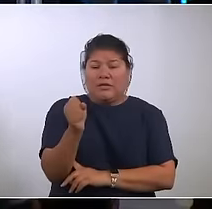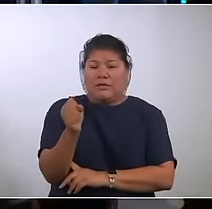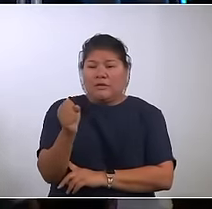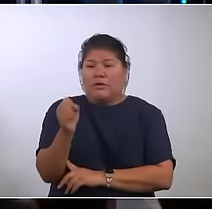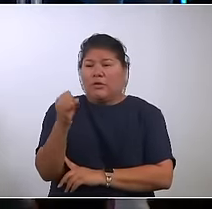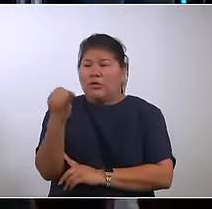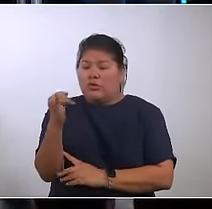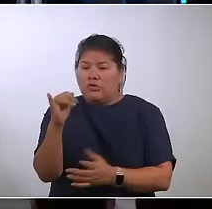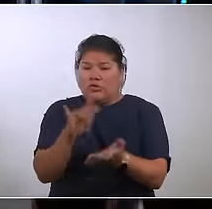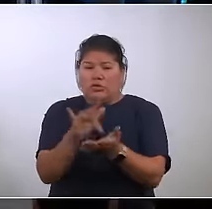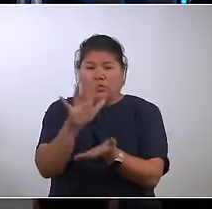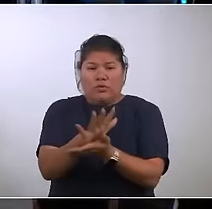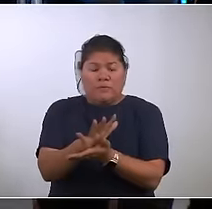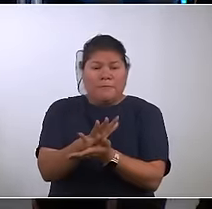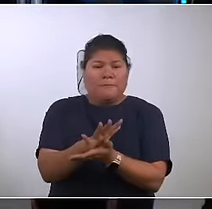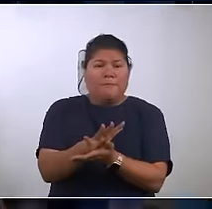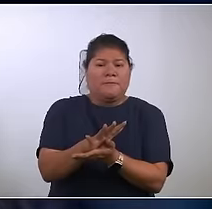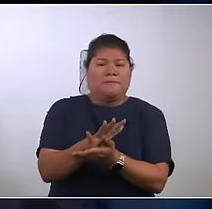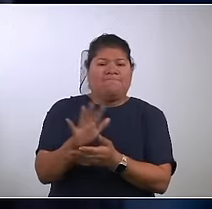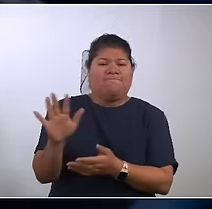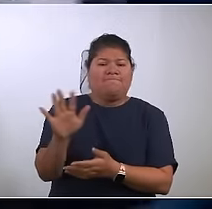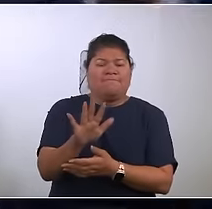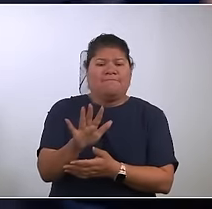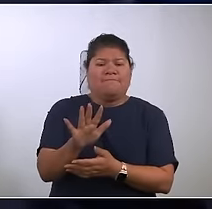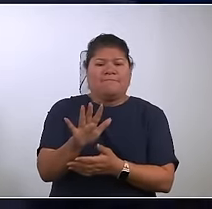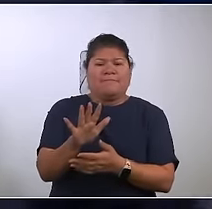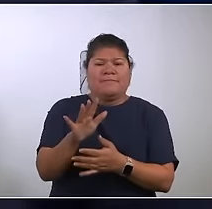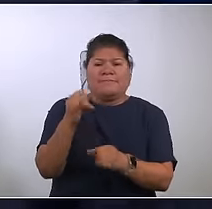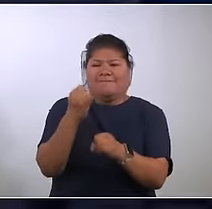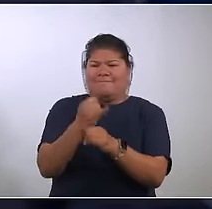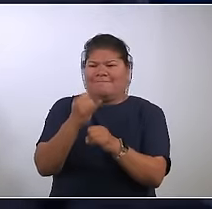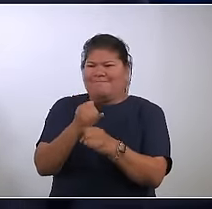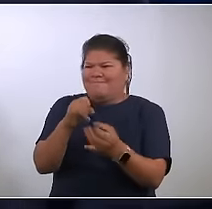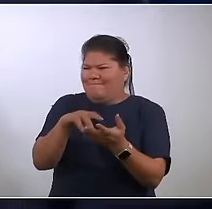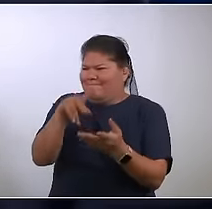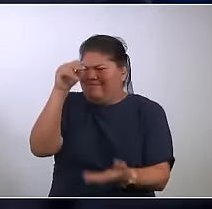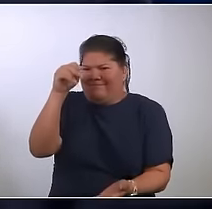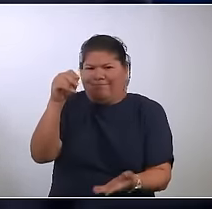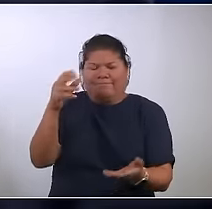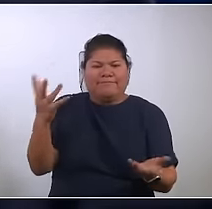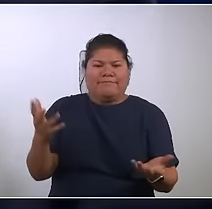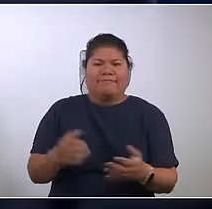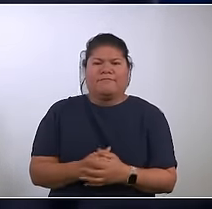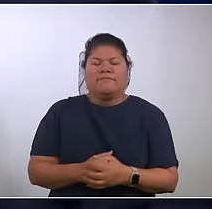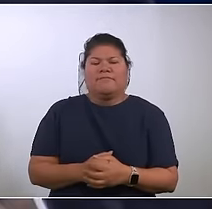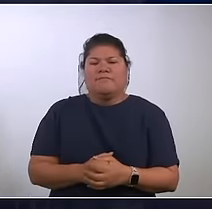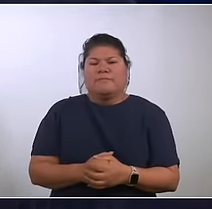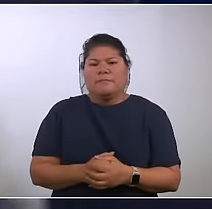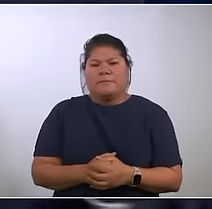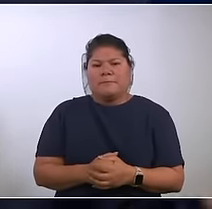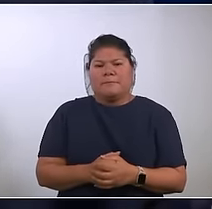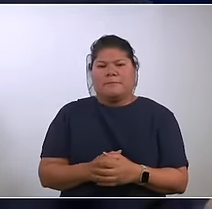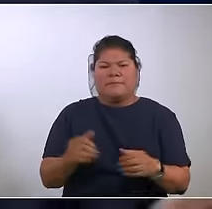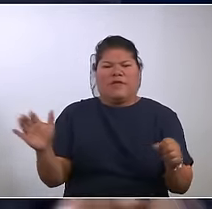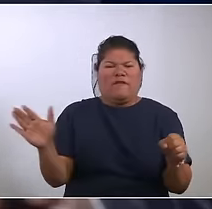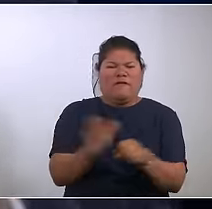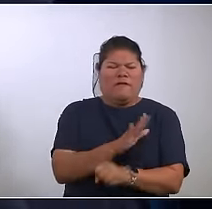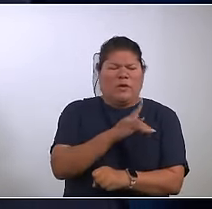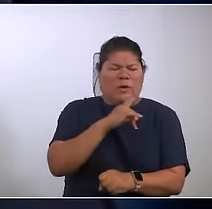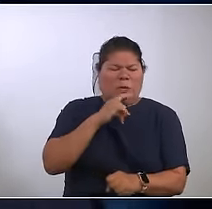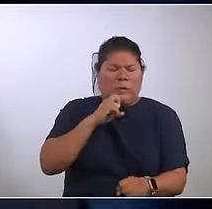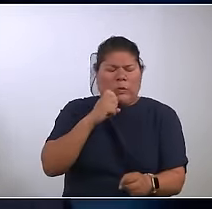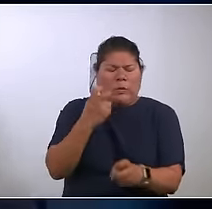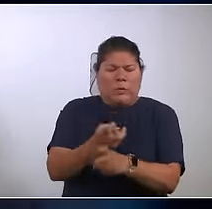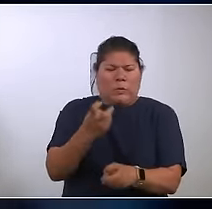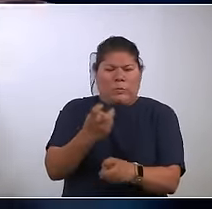Your junior su high school. Your institution of learning, su institución de educación, full of dry bones, lleno